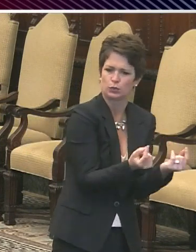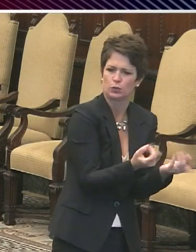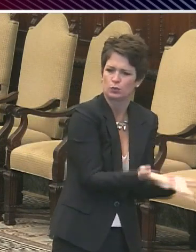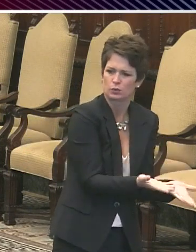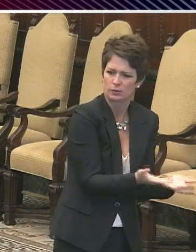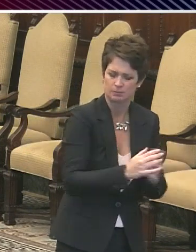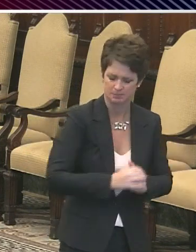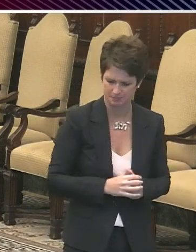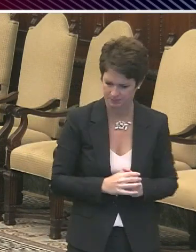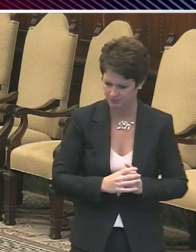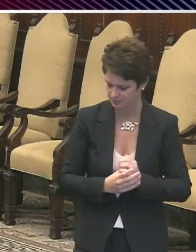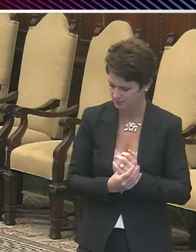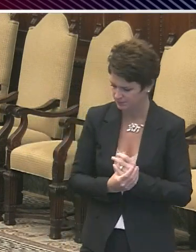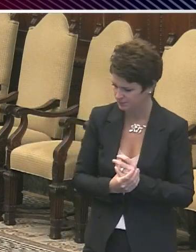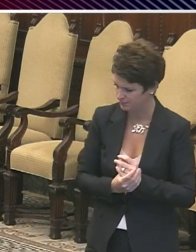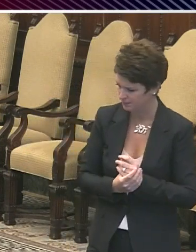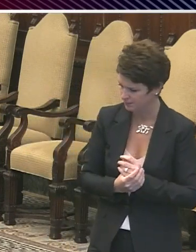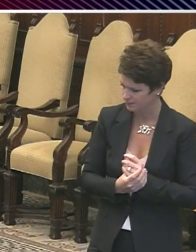treatment?